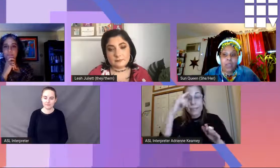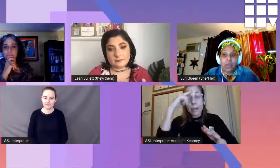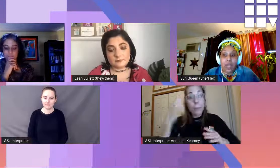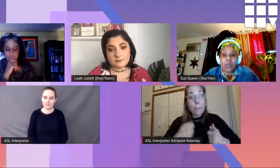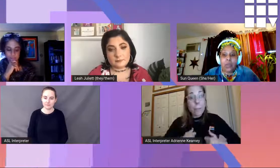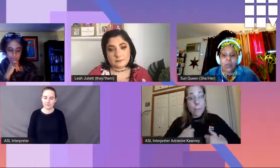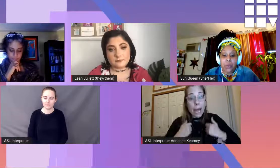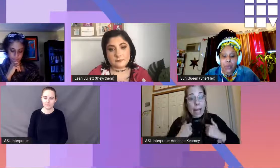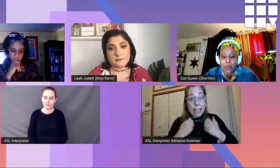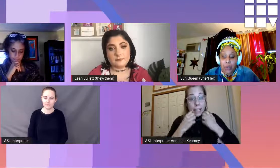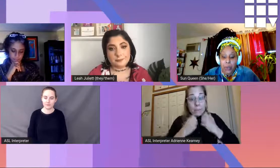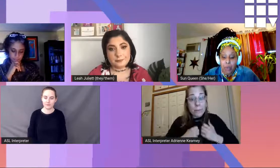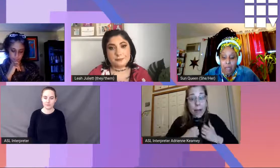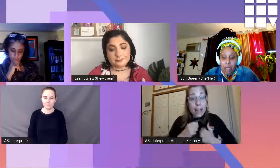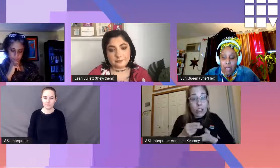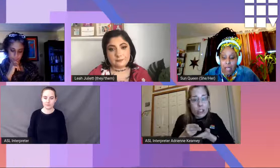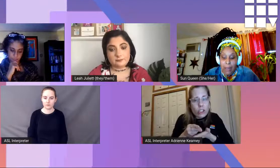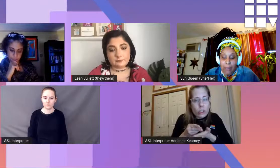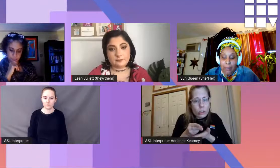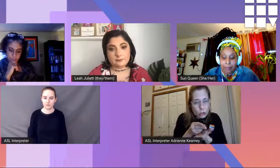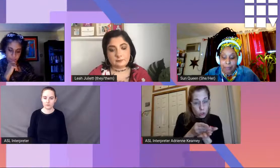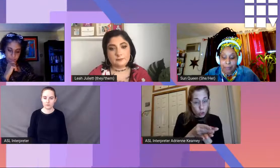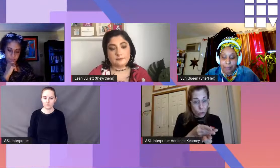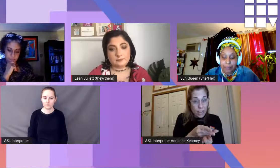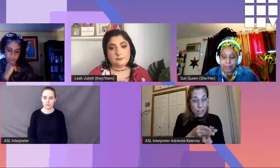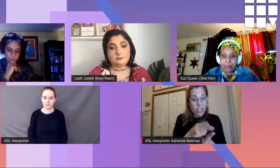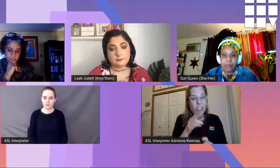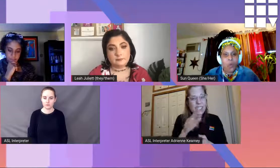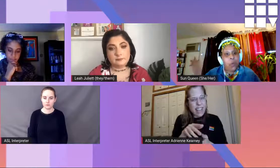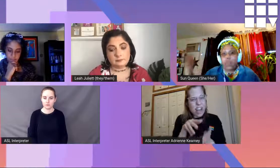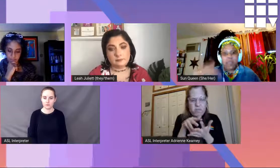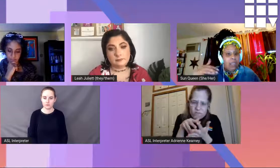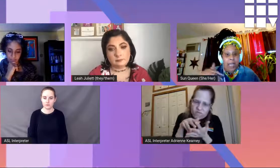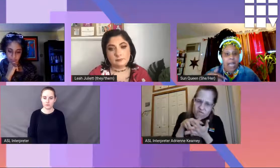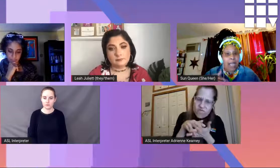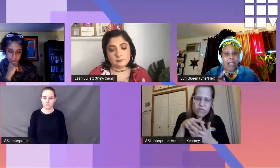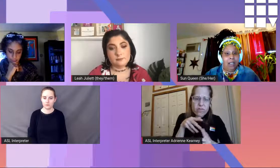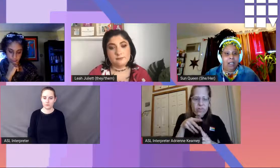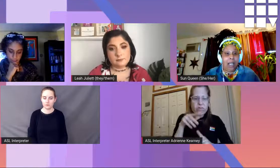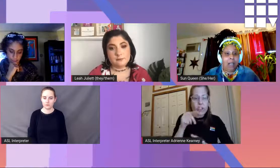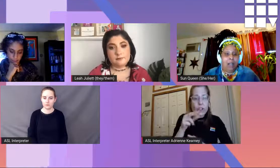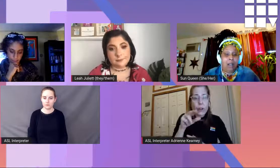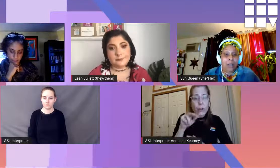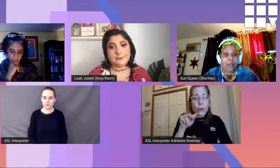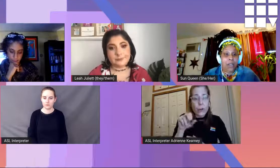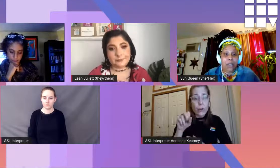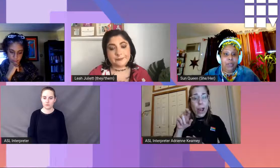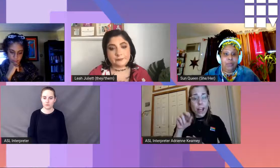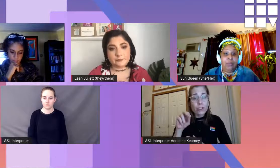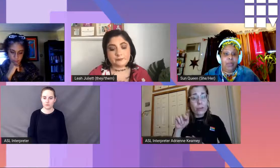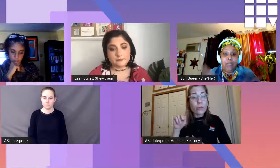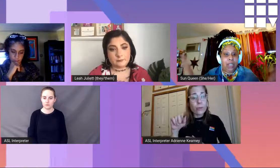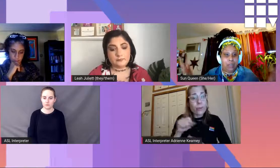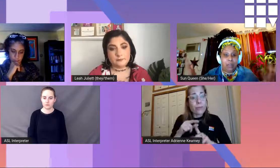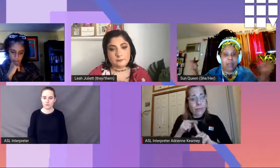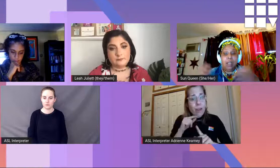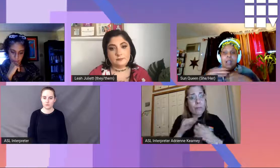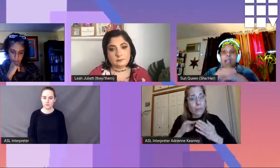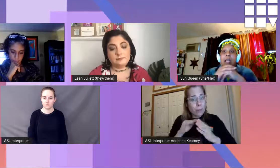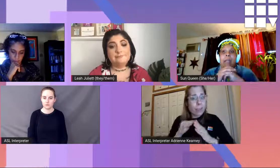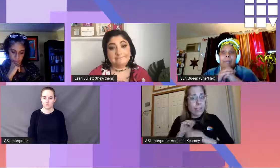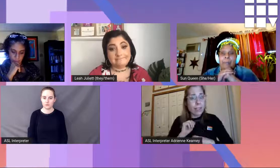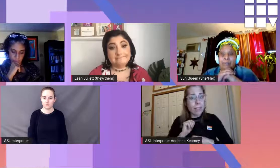Haven as grassroots. So um we're denied a lot of,